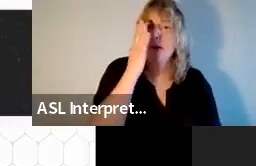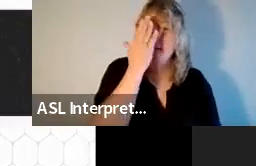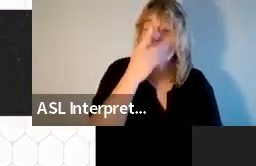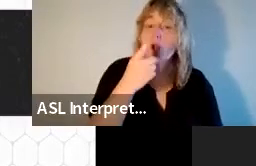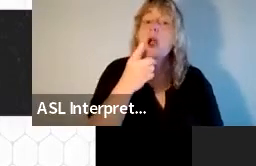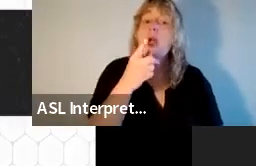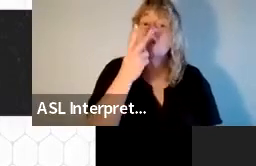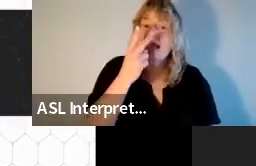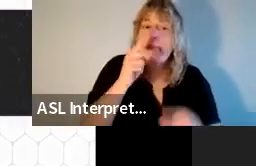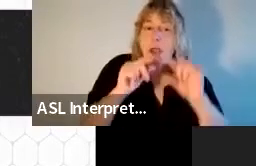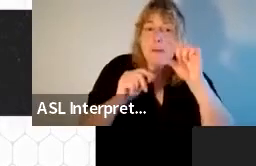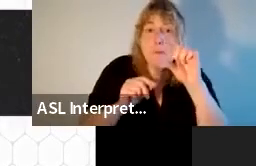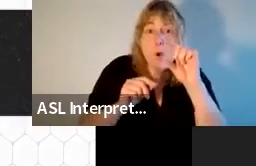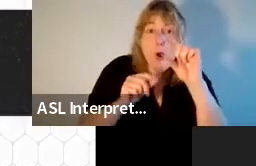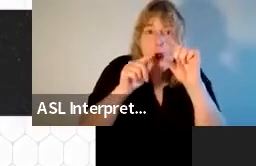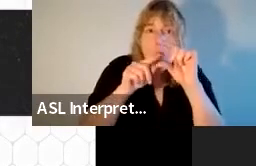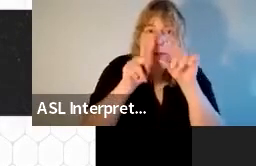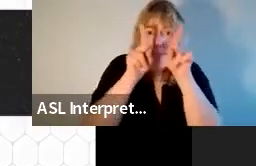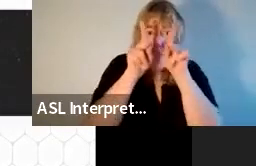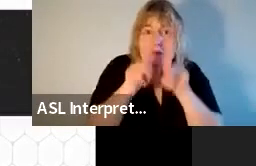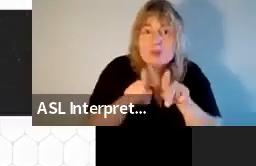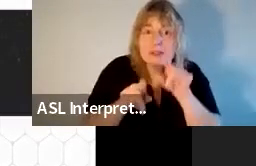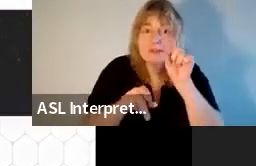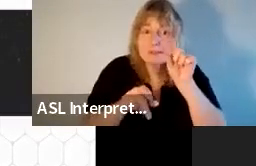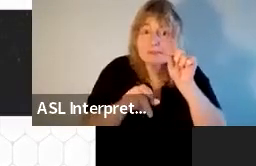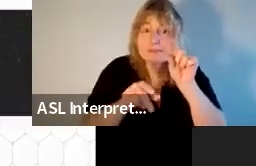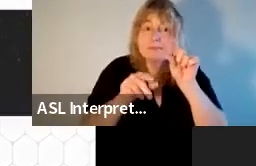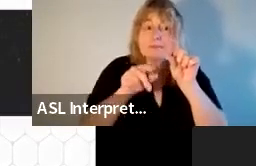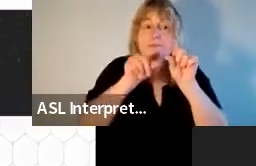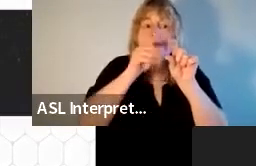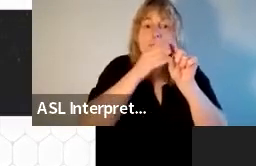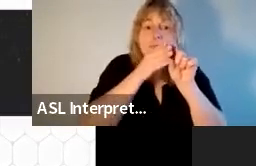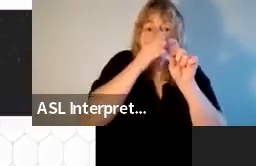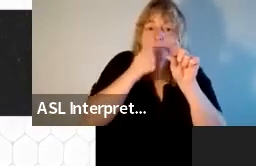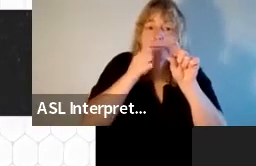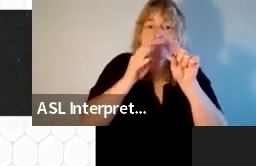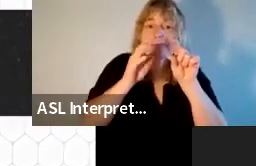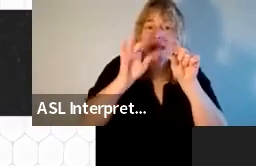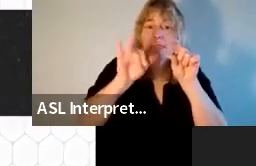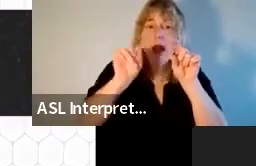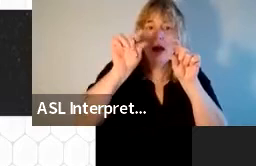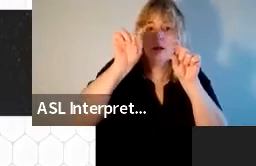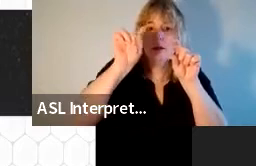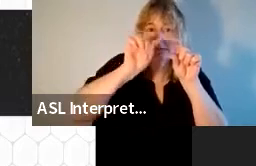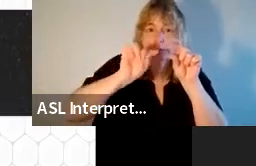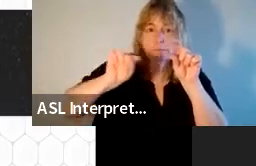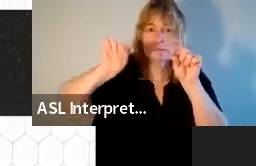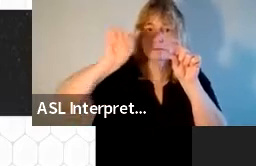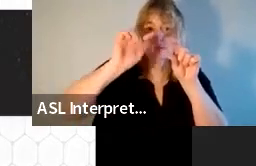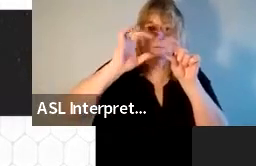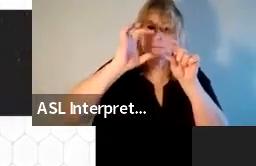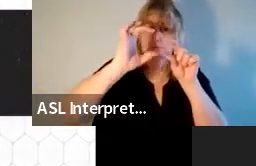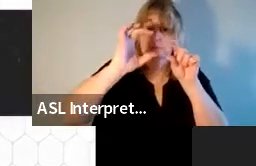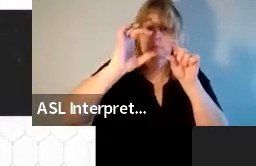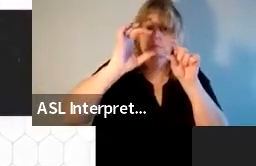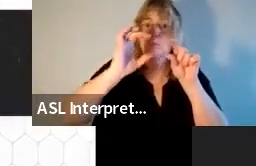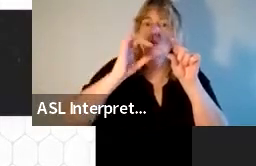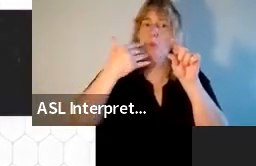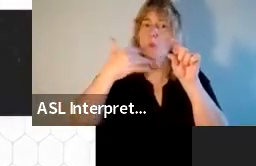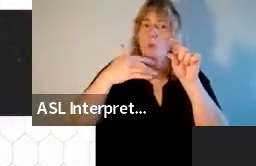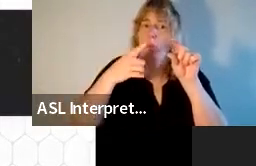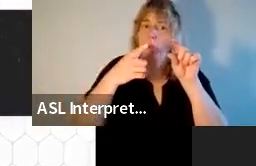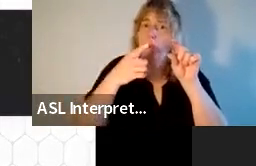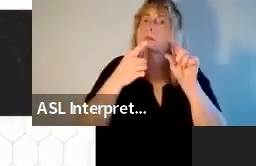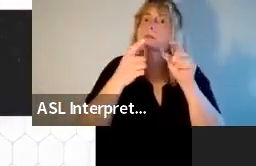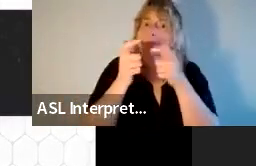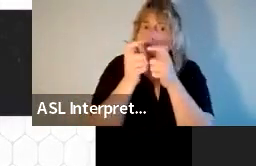inset. And in the middle, you can see the circular area of the Hubble Space Telescope. It's a substantial,